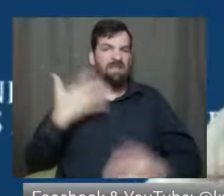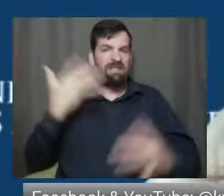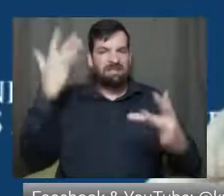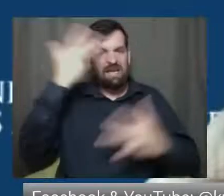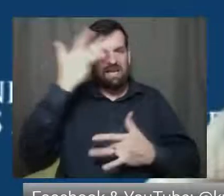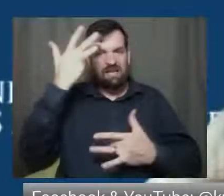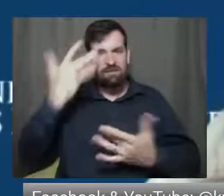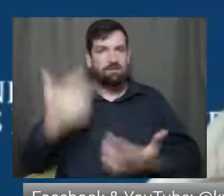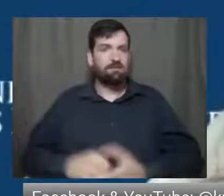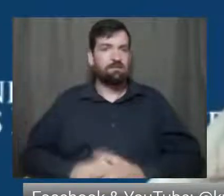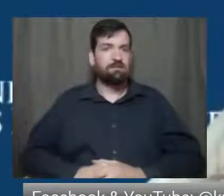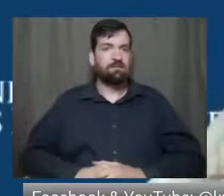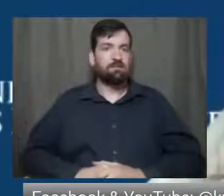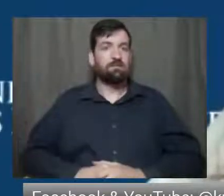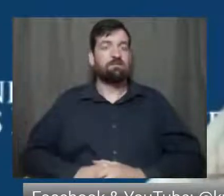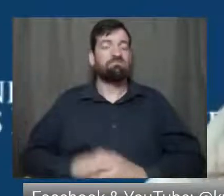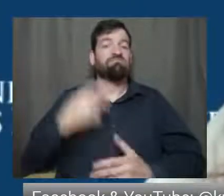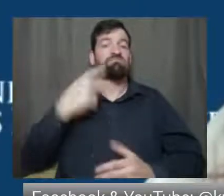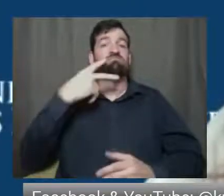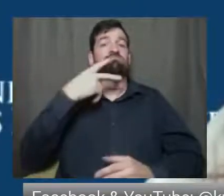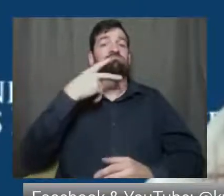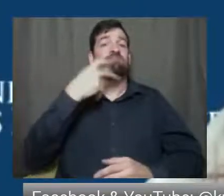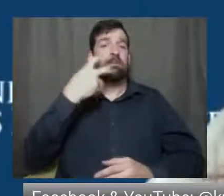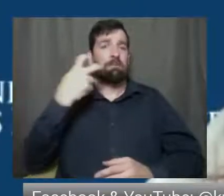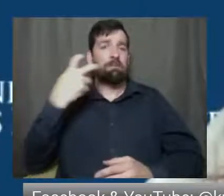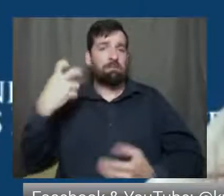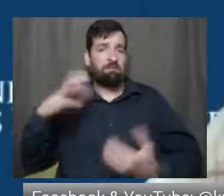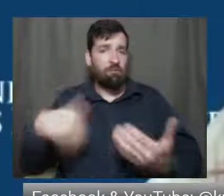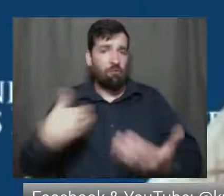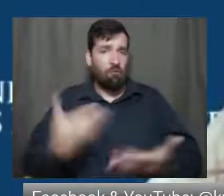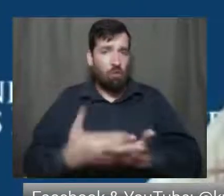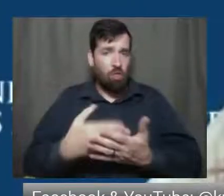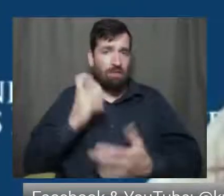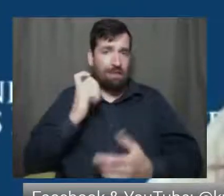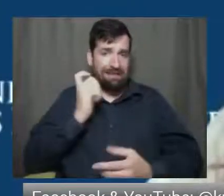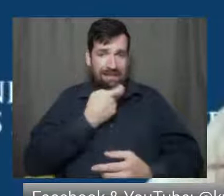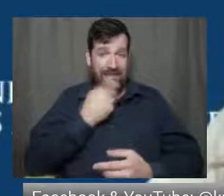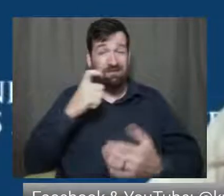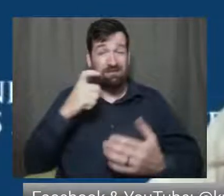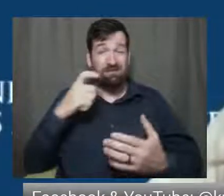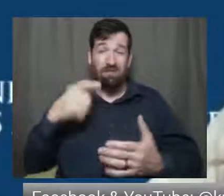we extracted all his teeth, and it was a process because